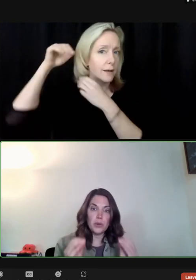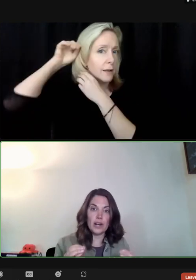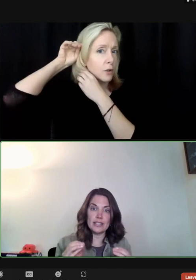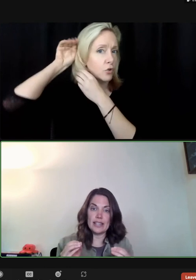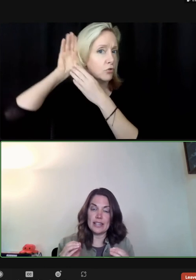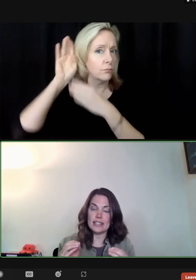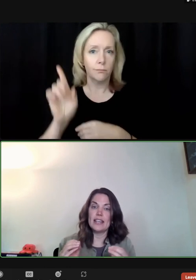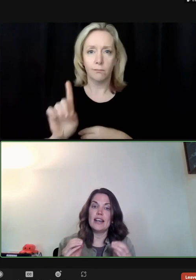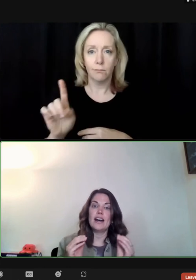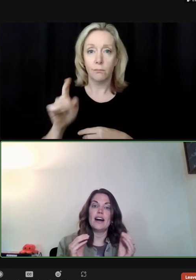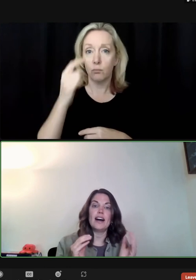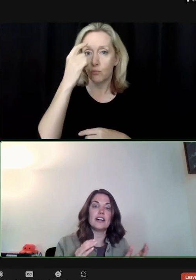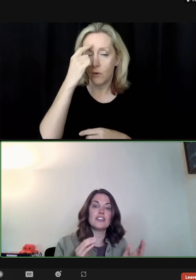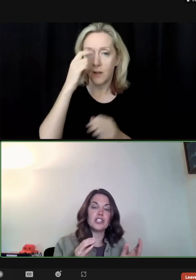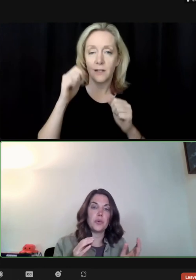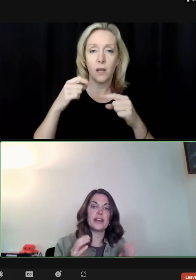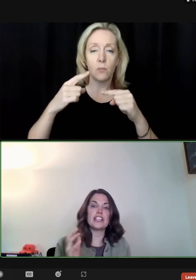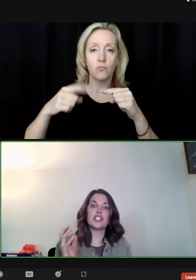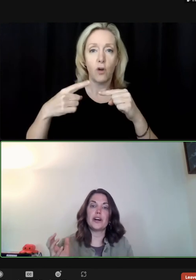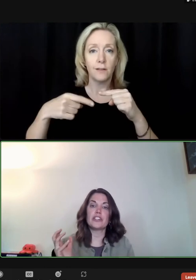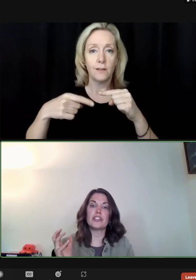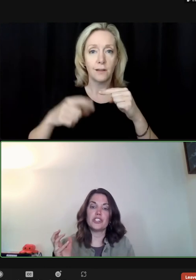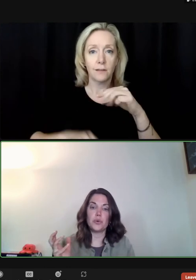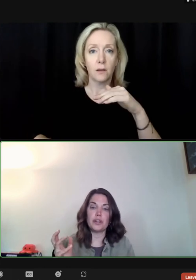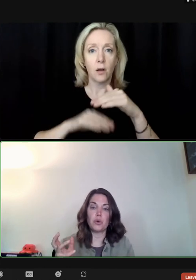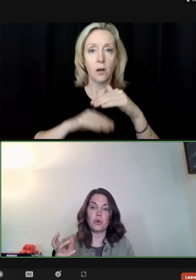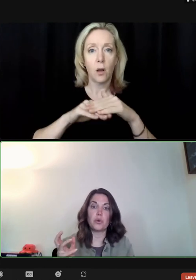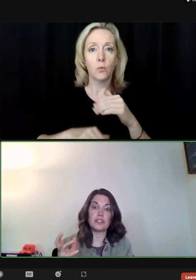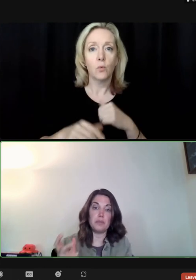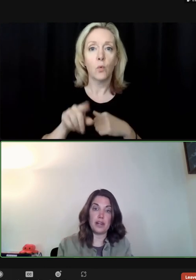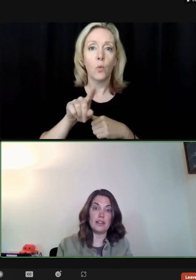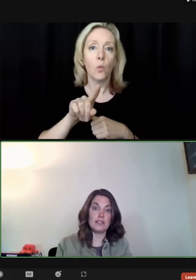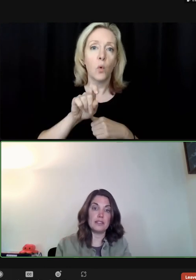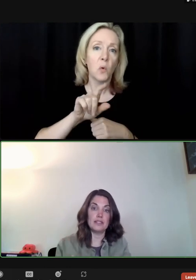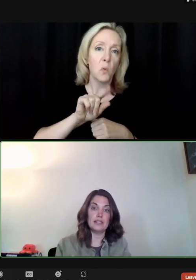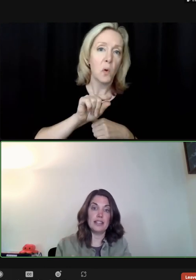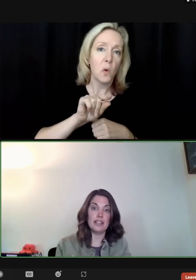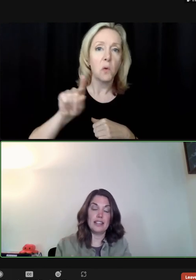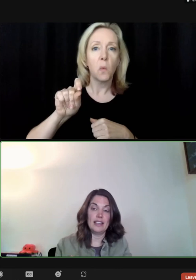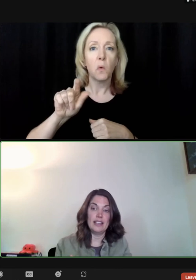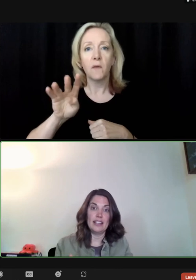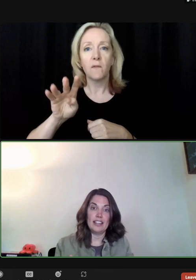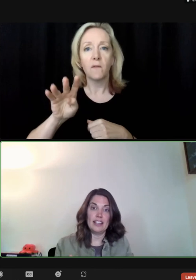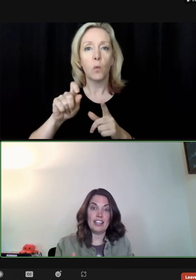can only process 120 to 124 words a minute,